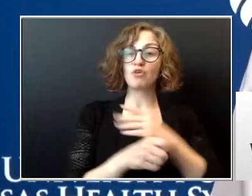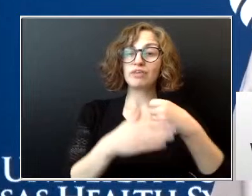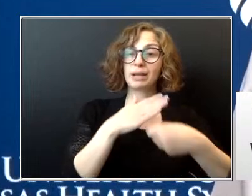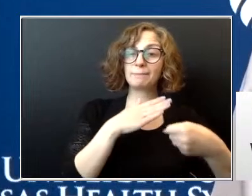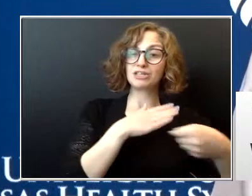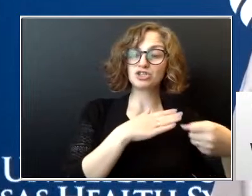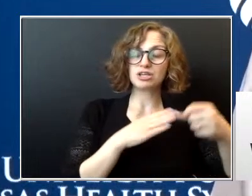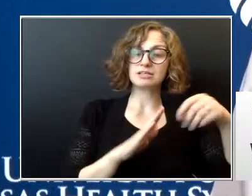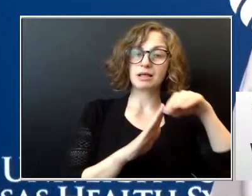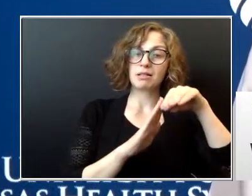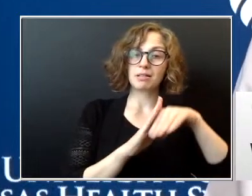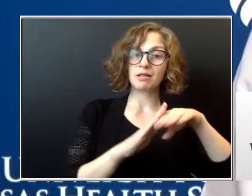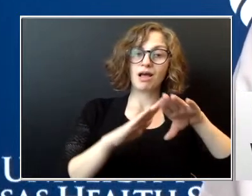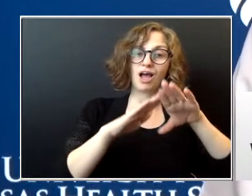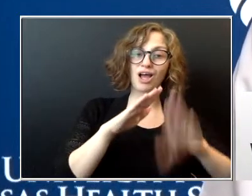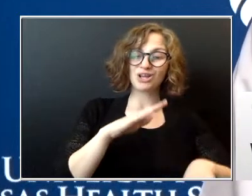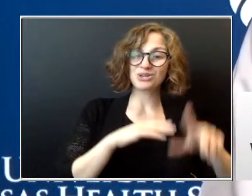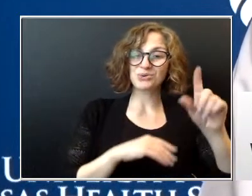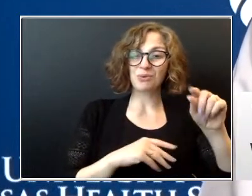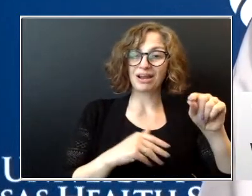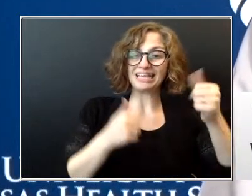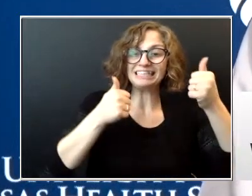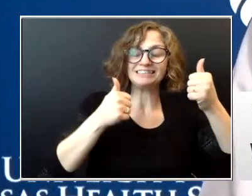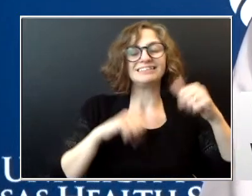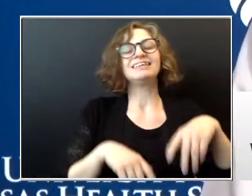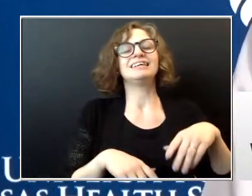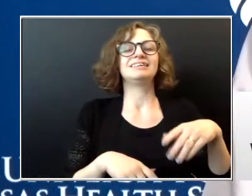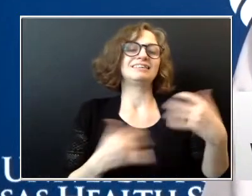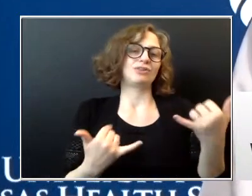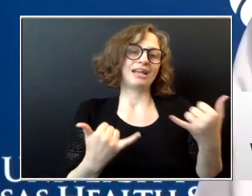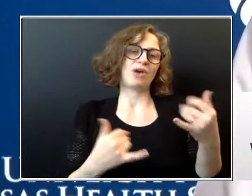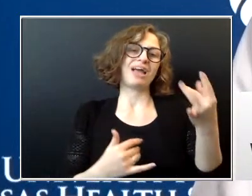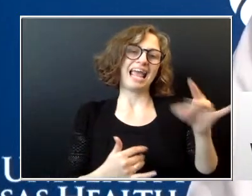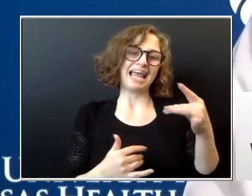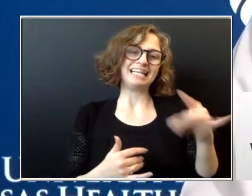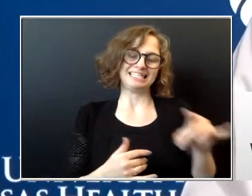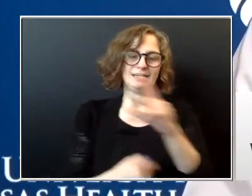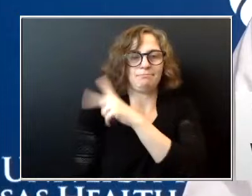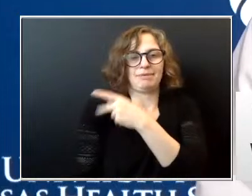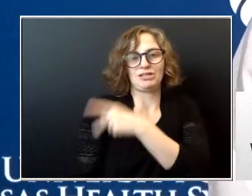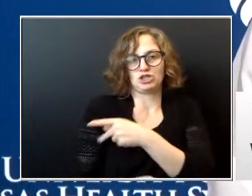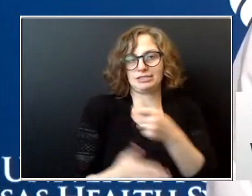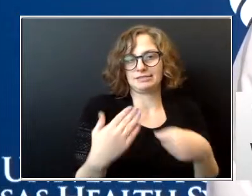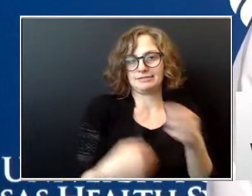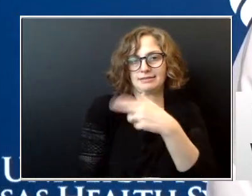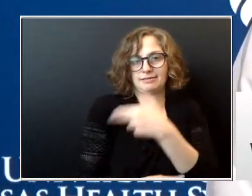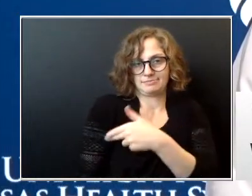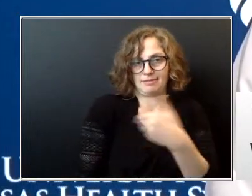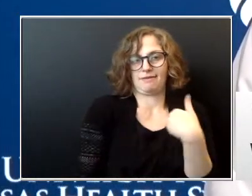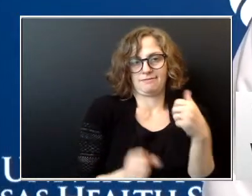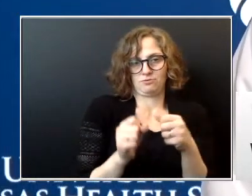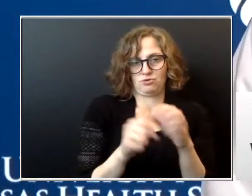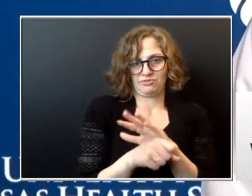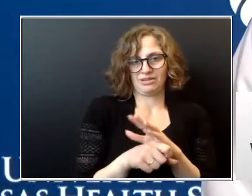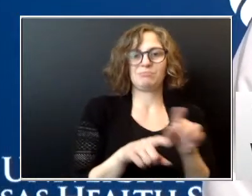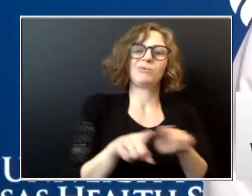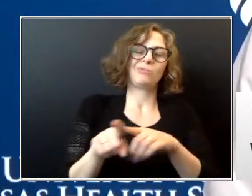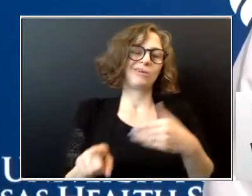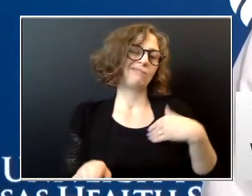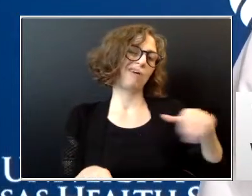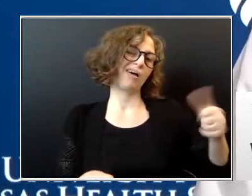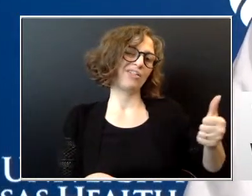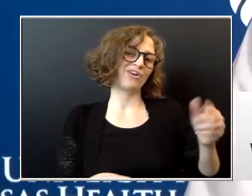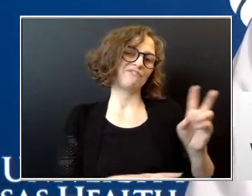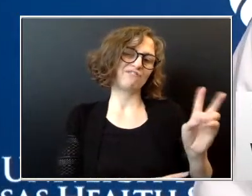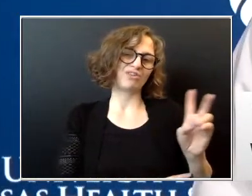That's good. We're at 18 active admissions for COVID patients, but we also have some other viruses that we're talking about, namely